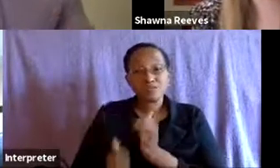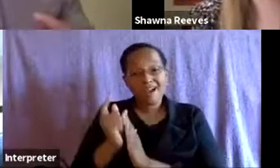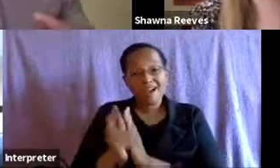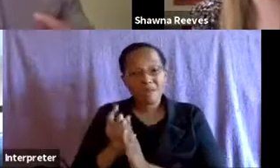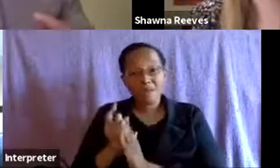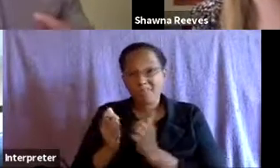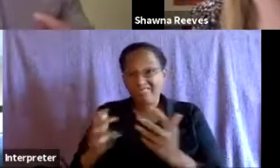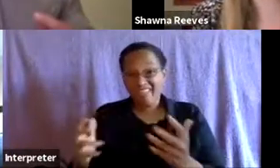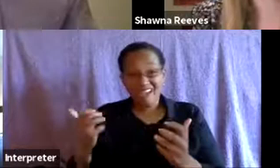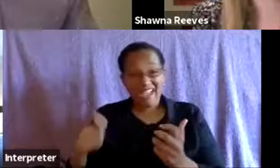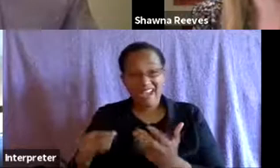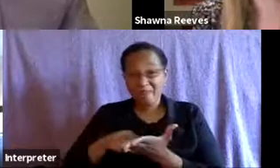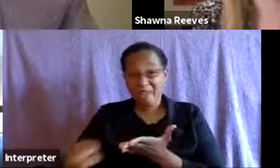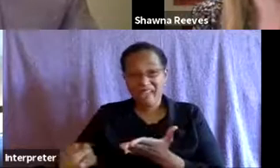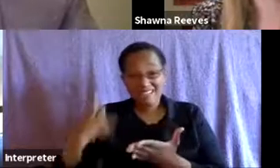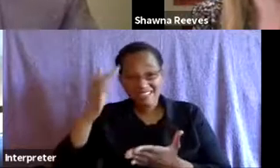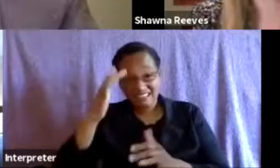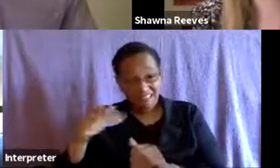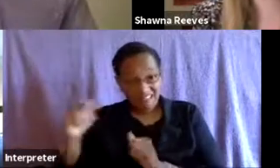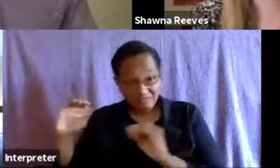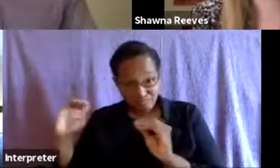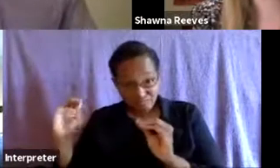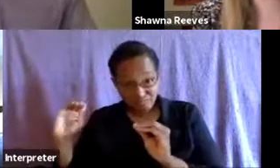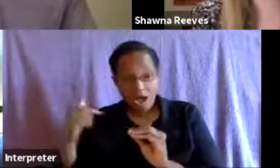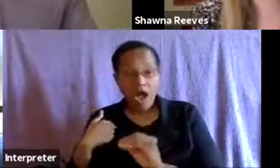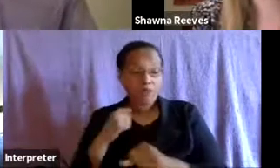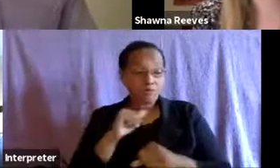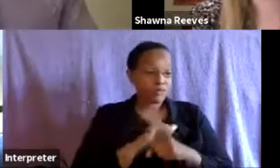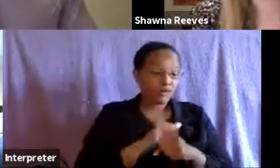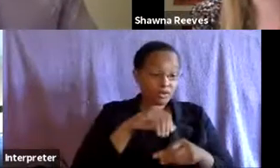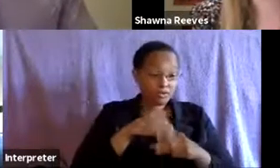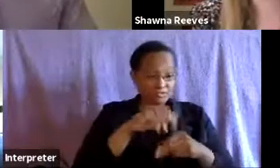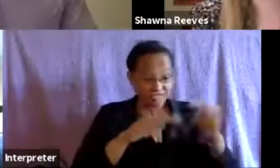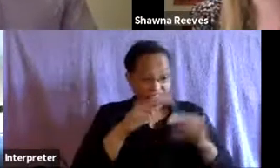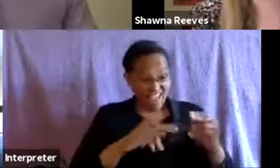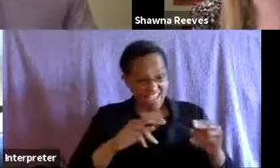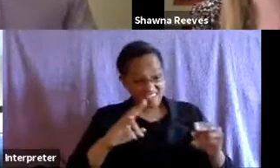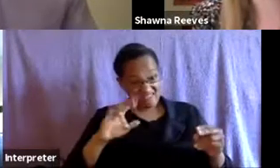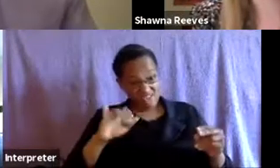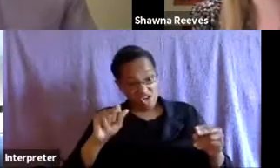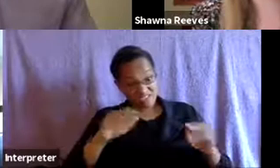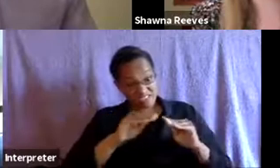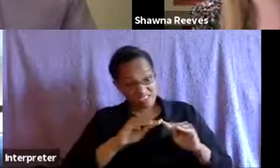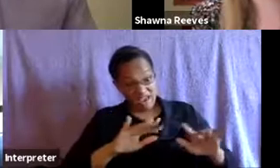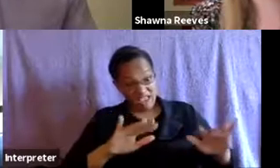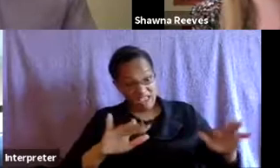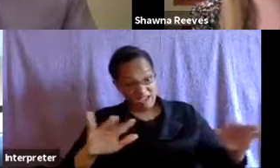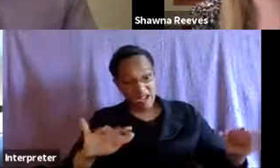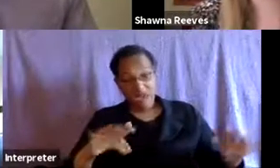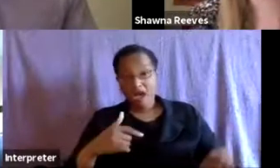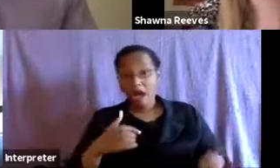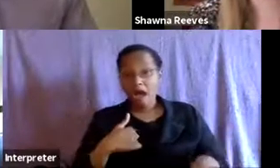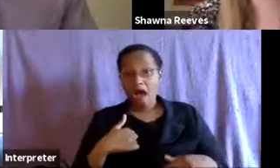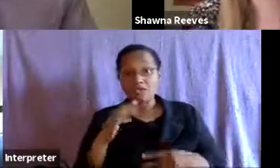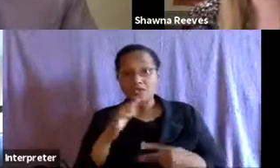and infection control. This isn't just a sort of a fair labor issue. The problem is that if you're making $10 an hour,